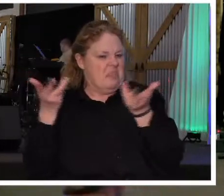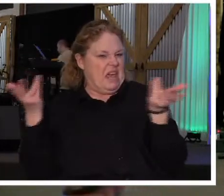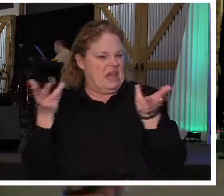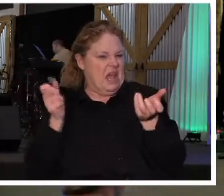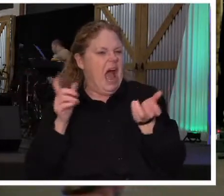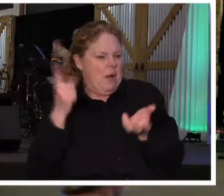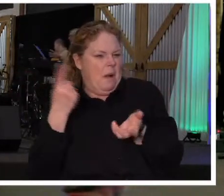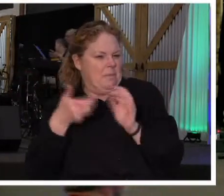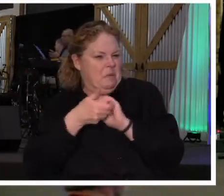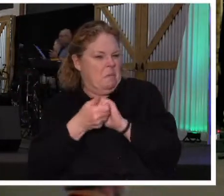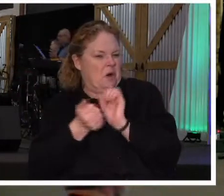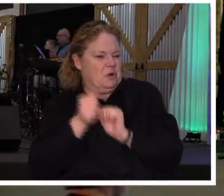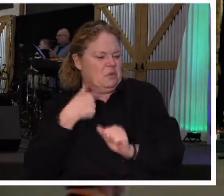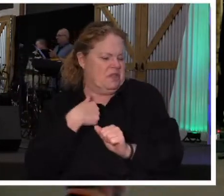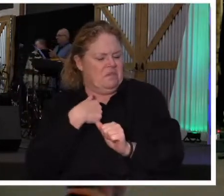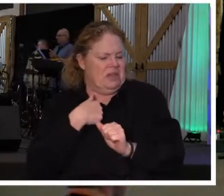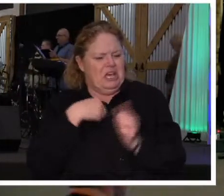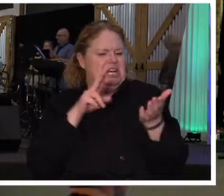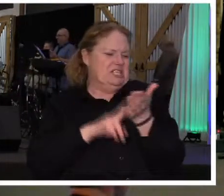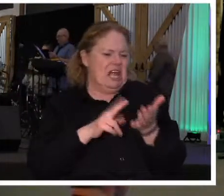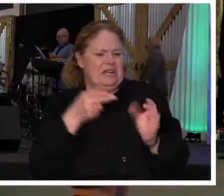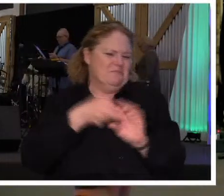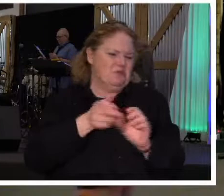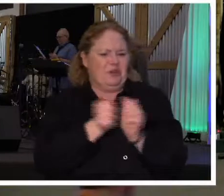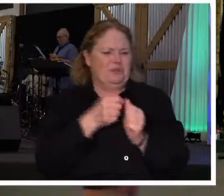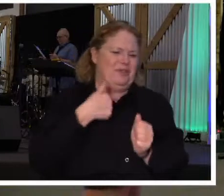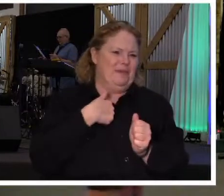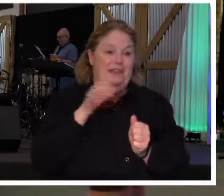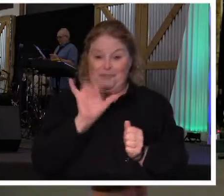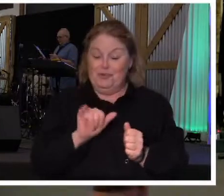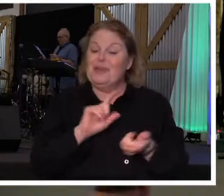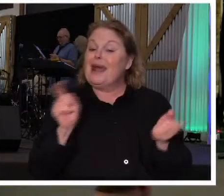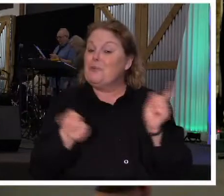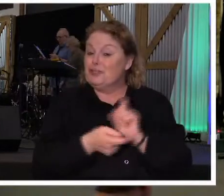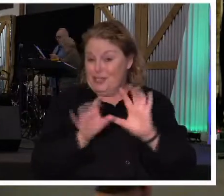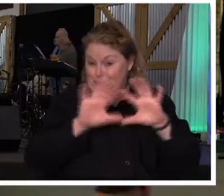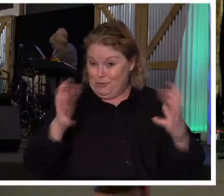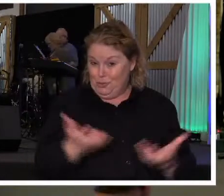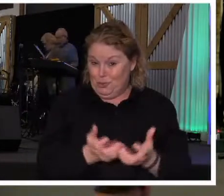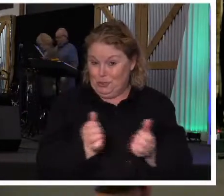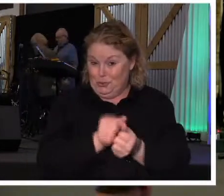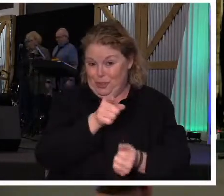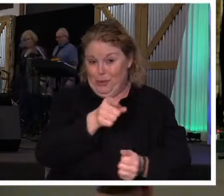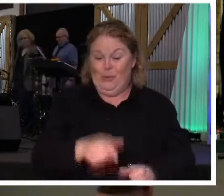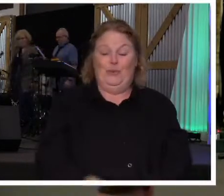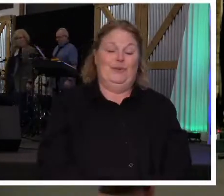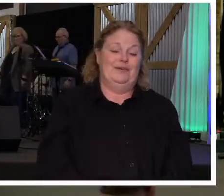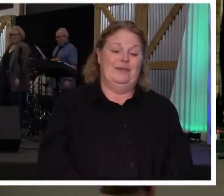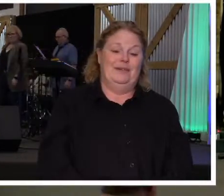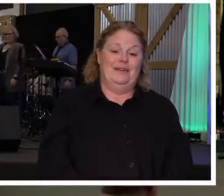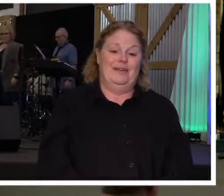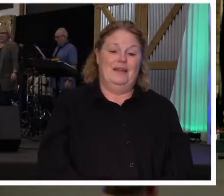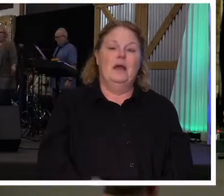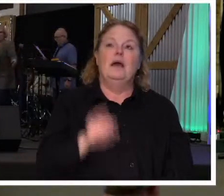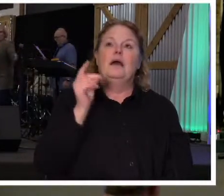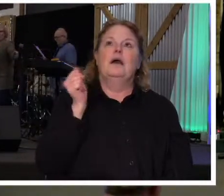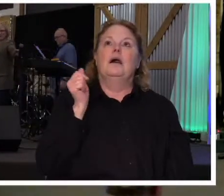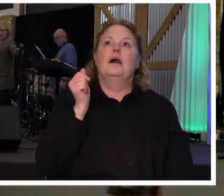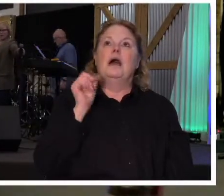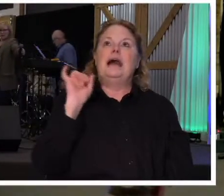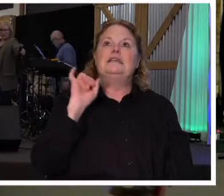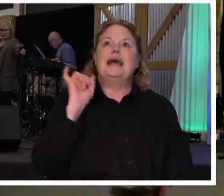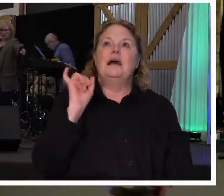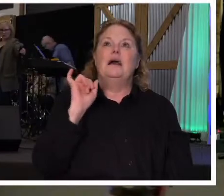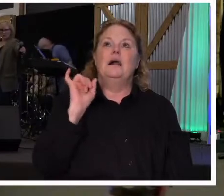I'm looking for people that'll join me in this, because if you'll join me in this, it'll change the world. And instantly Isaiah,